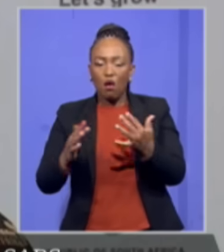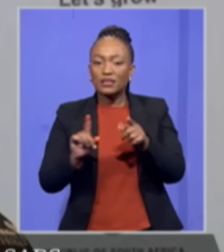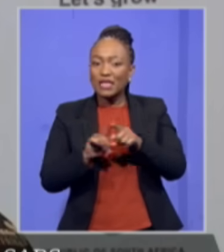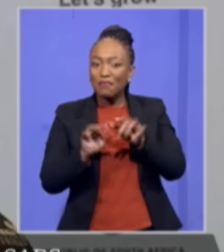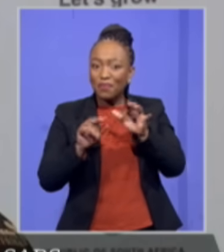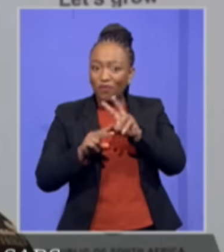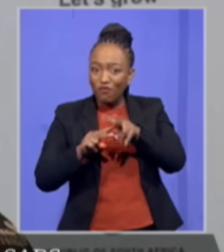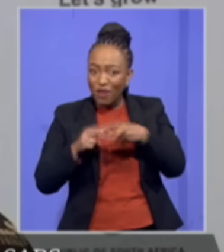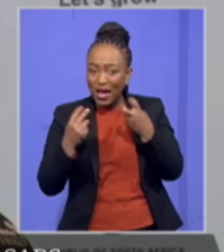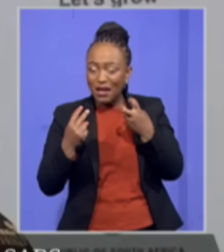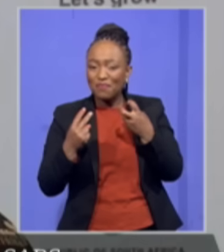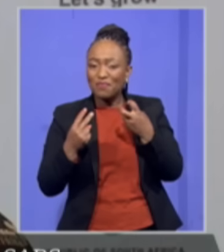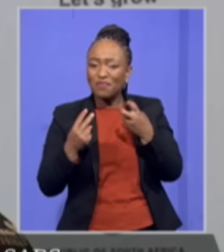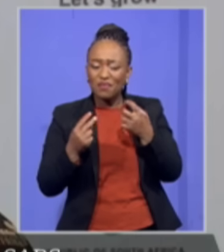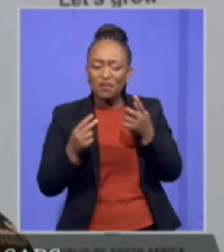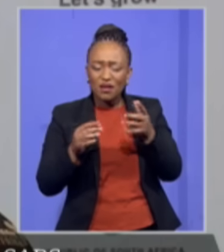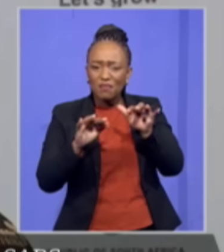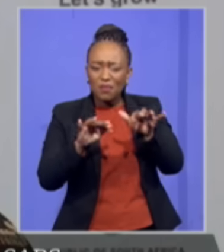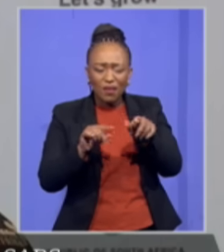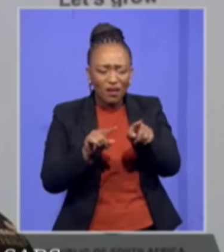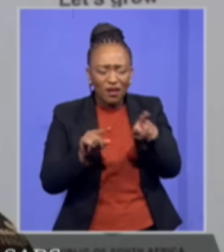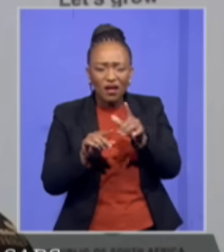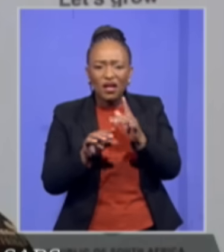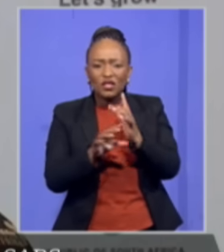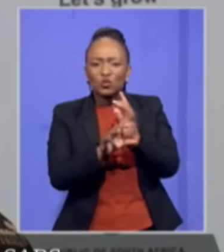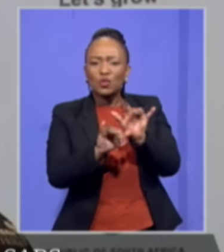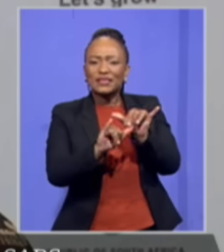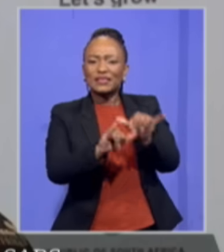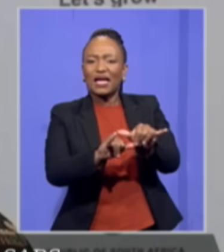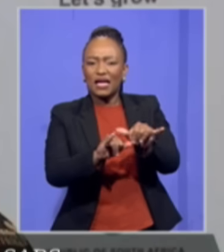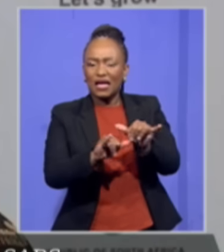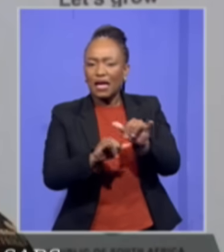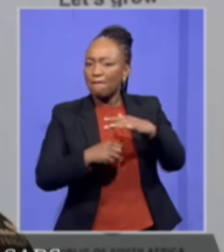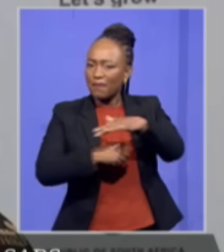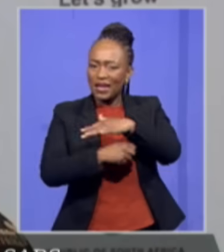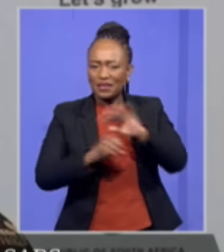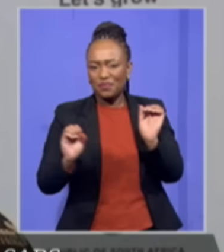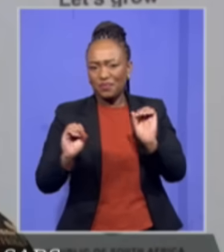don't have a place where we keep the victims. It's a 24-hour